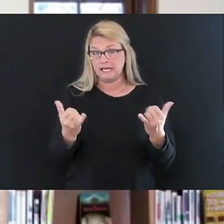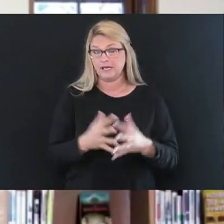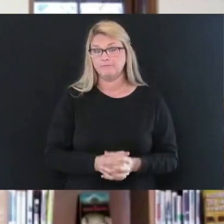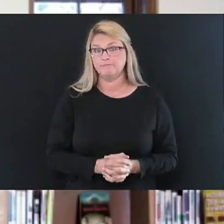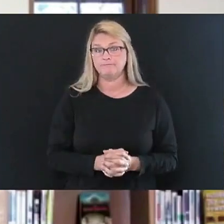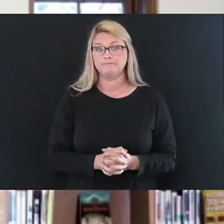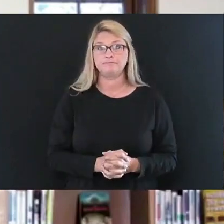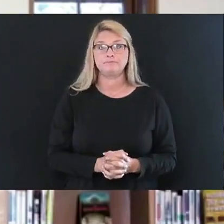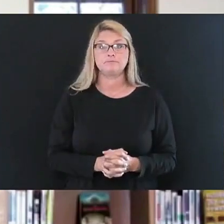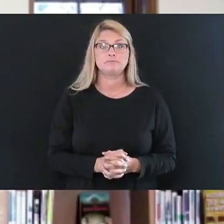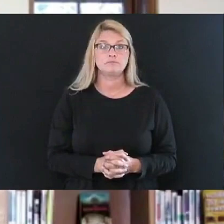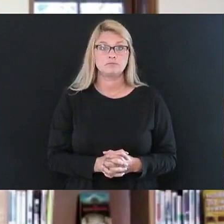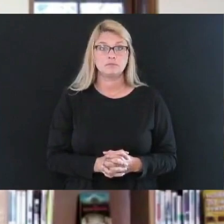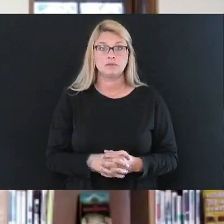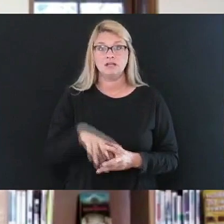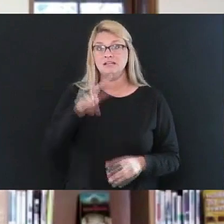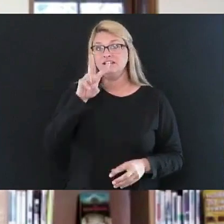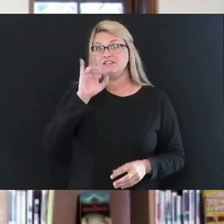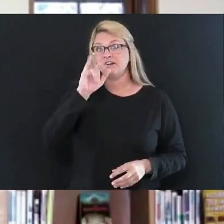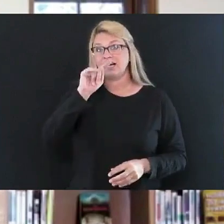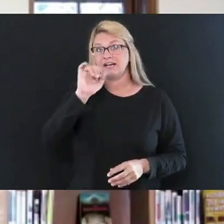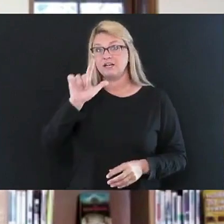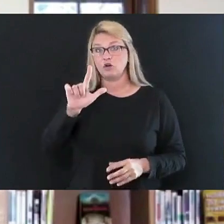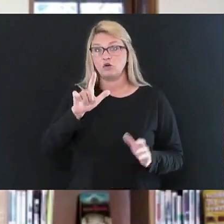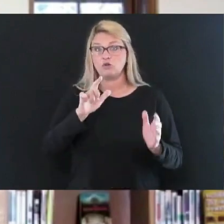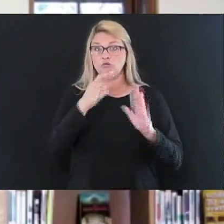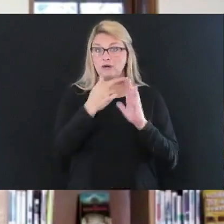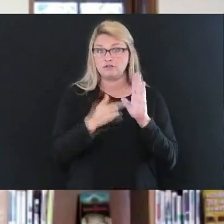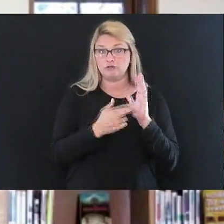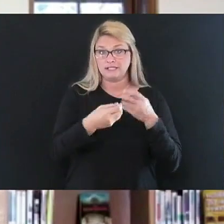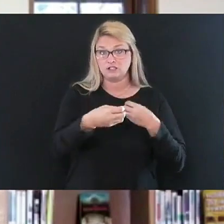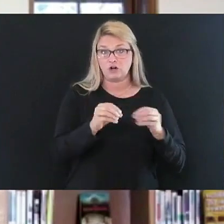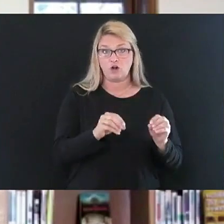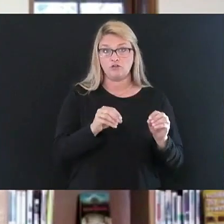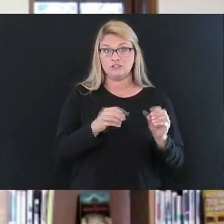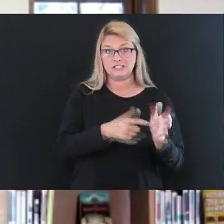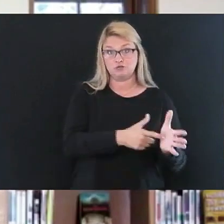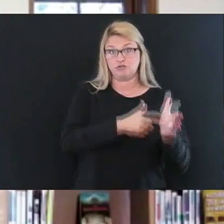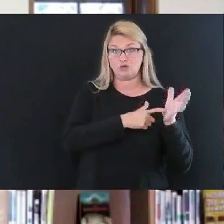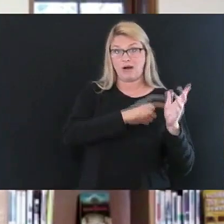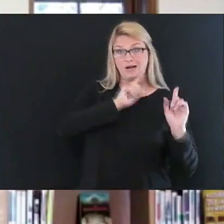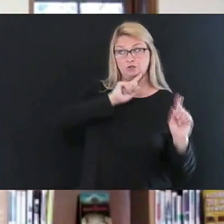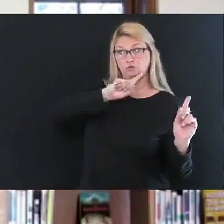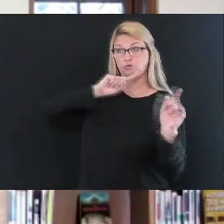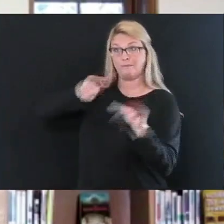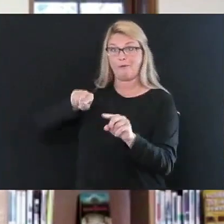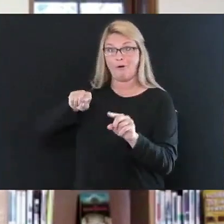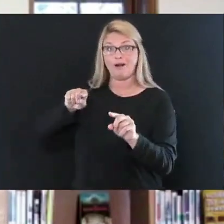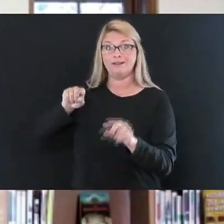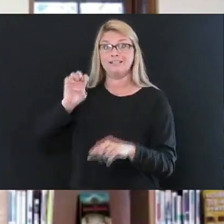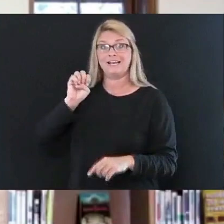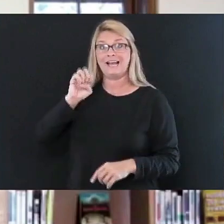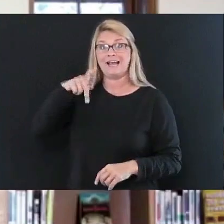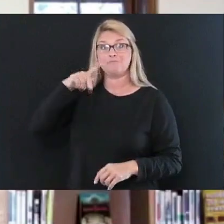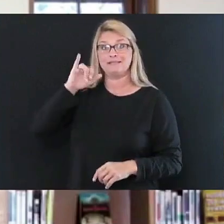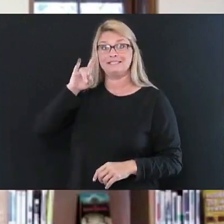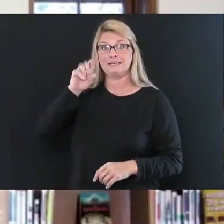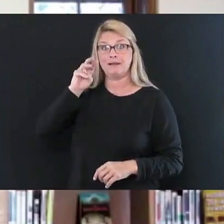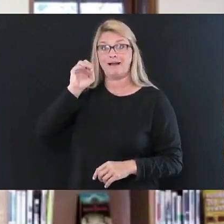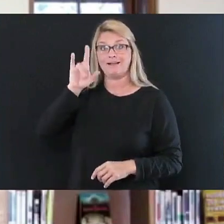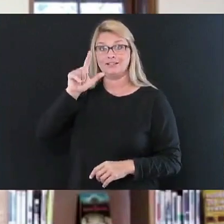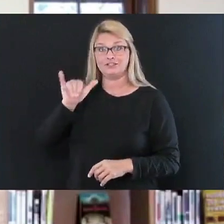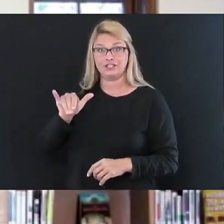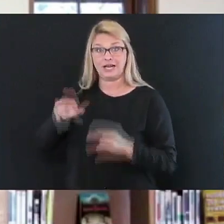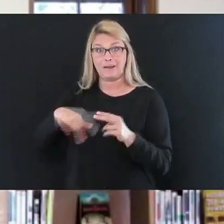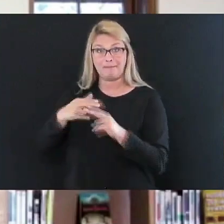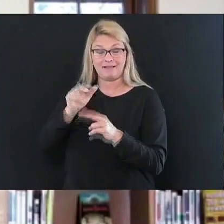and balance, our vital registration office is required to report this to our Office of Epidemiology and Prevention Services. As a